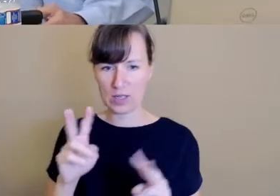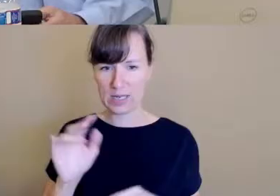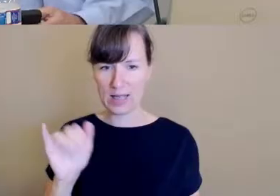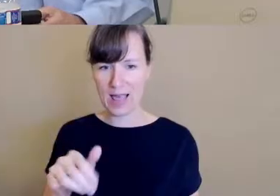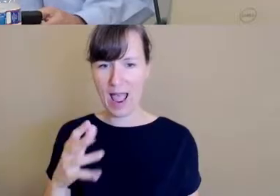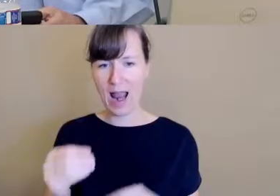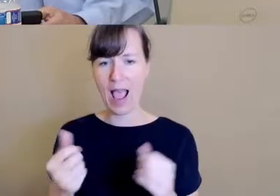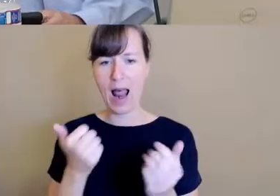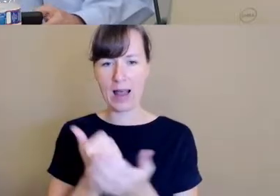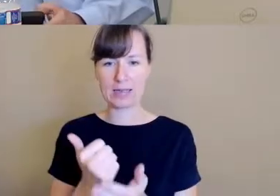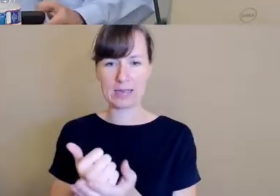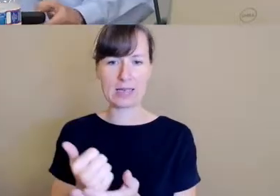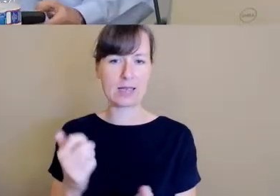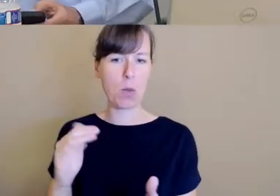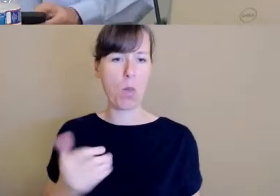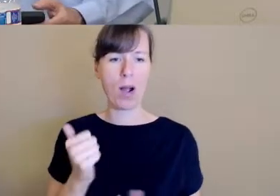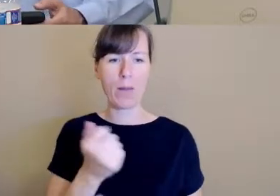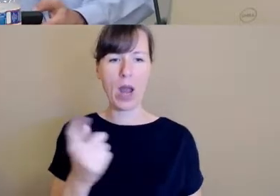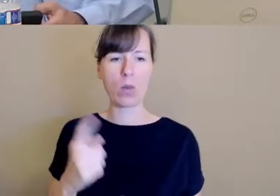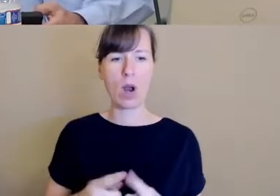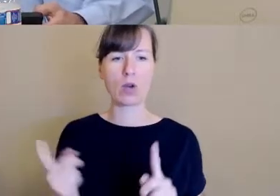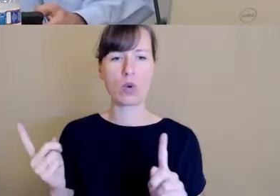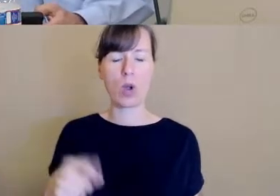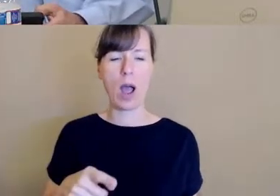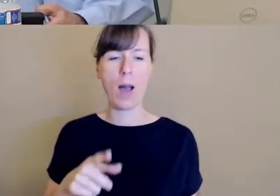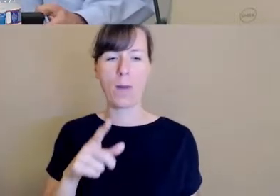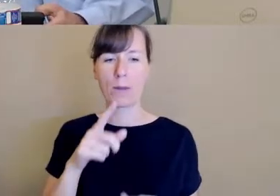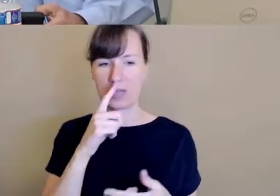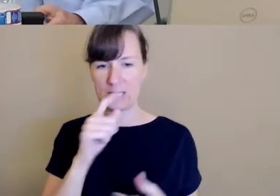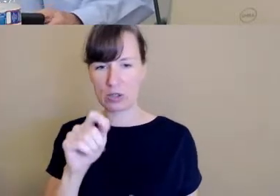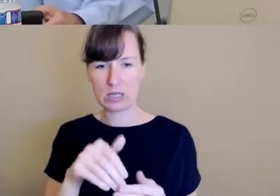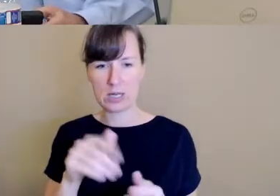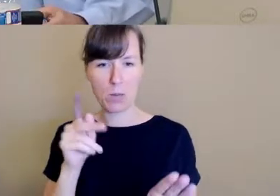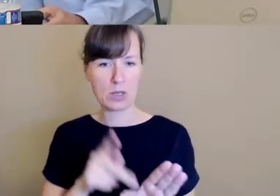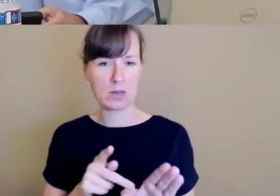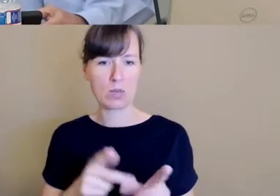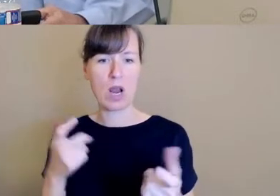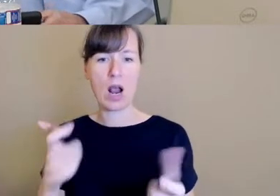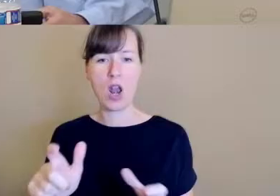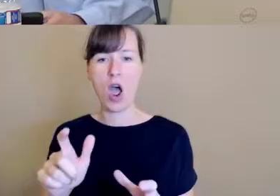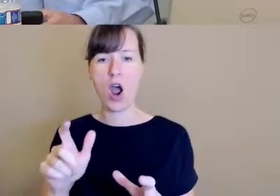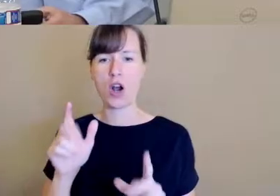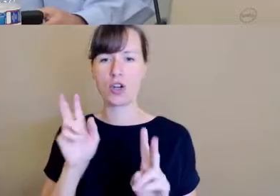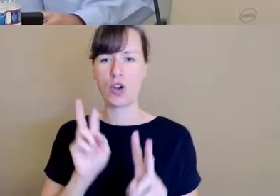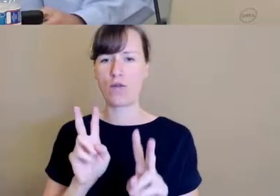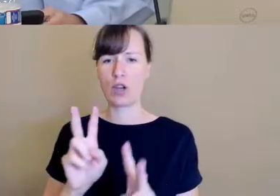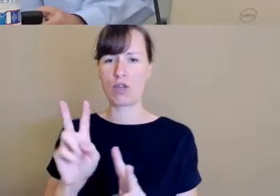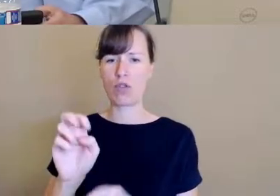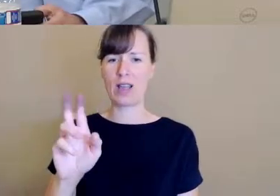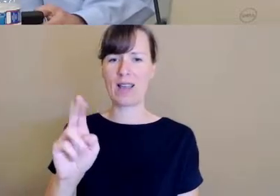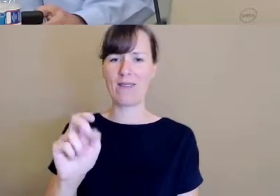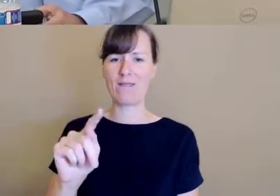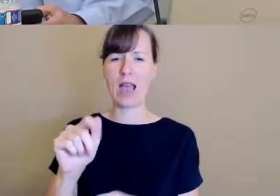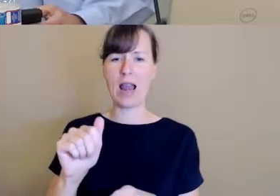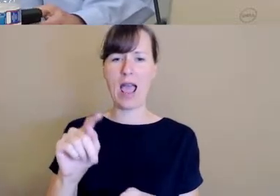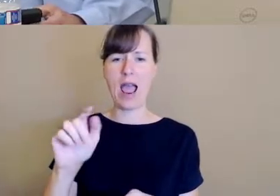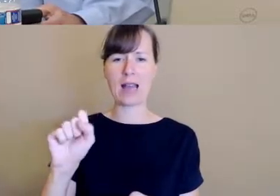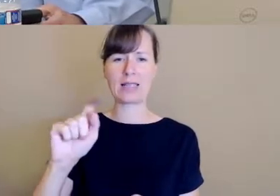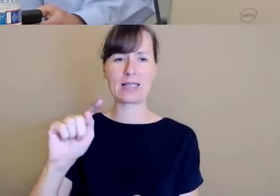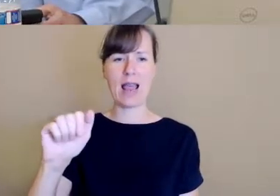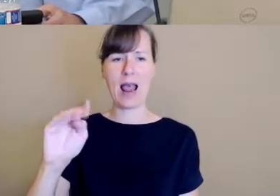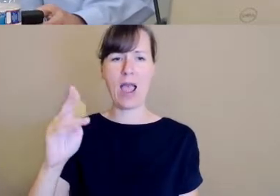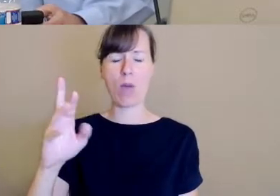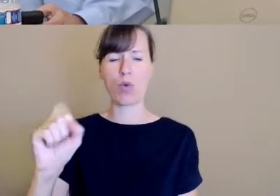repast. And on Saturday, the town is hosting the dumpster day, I'm assuming provided the